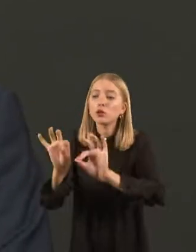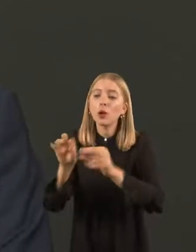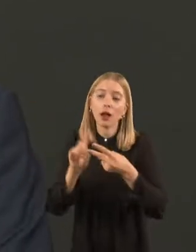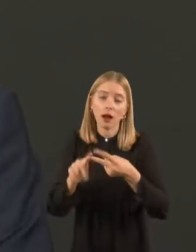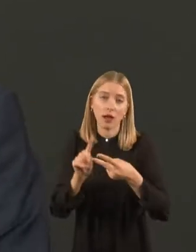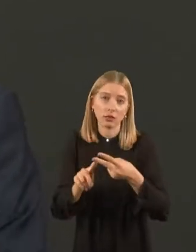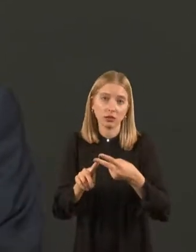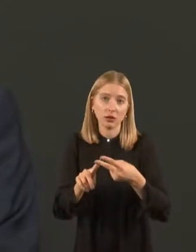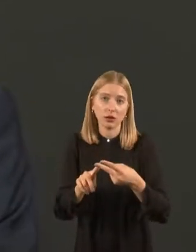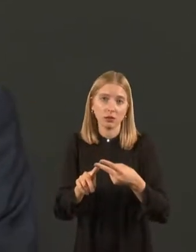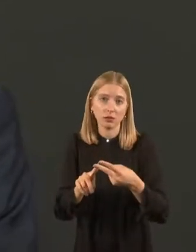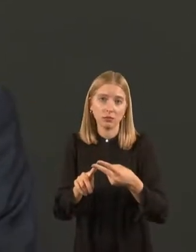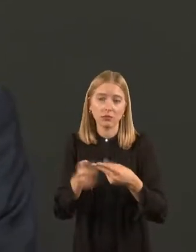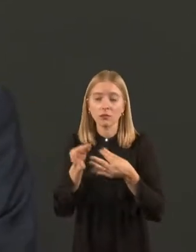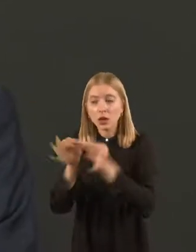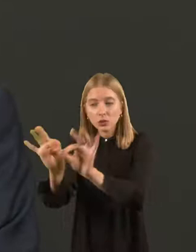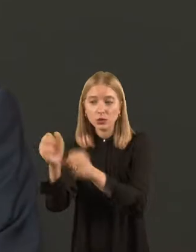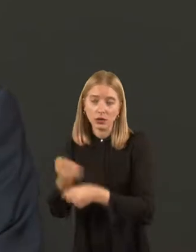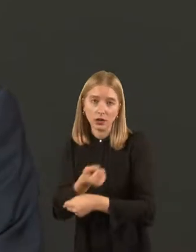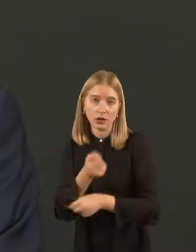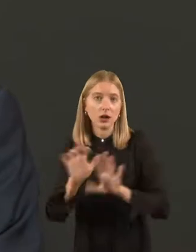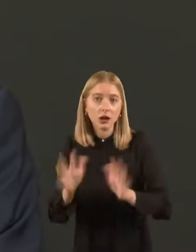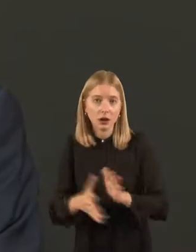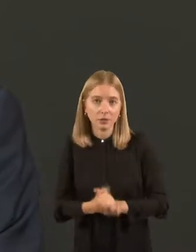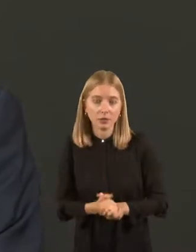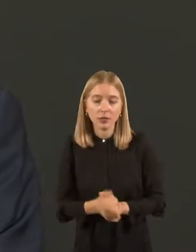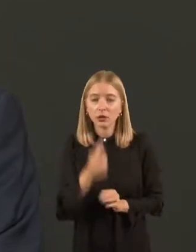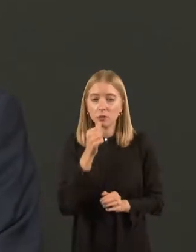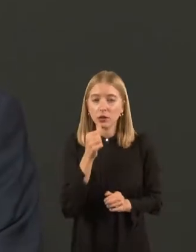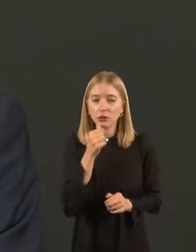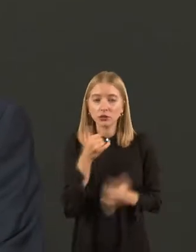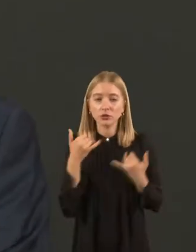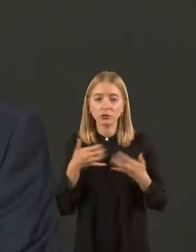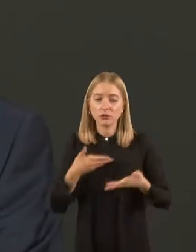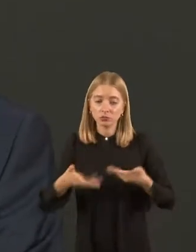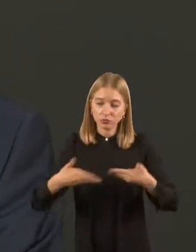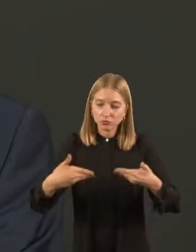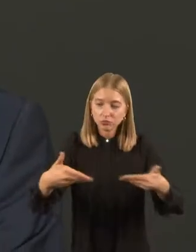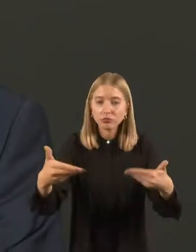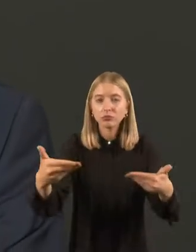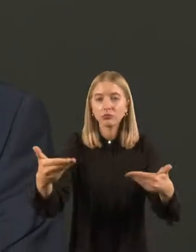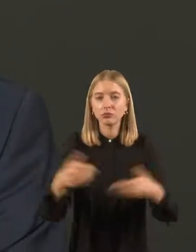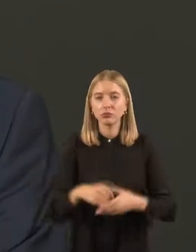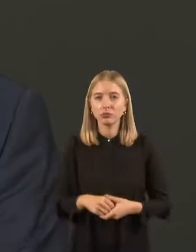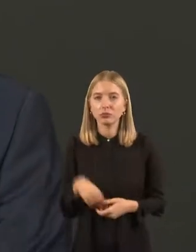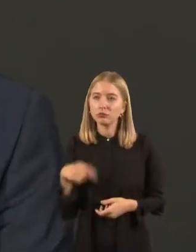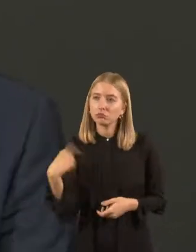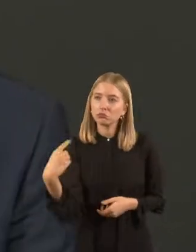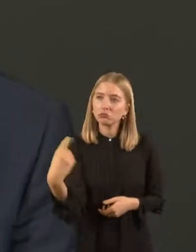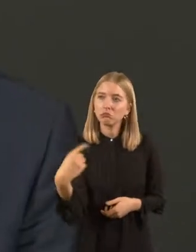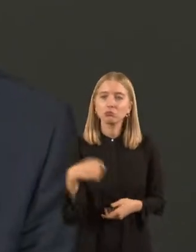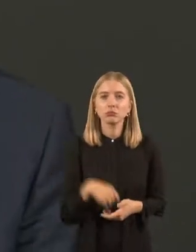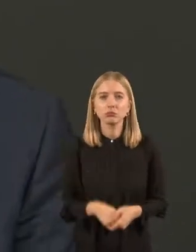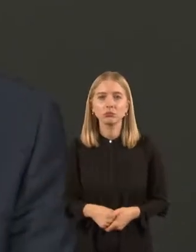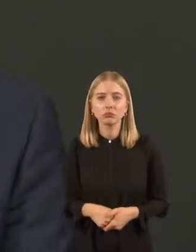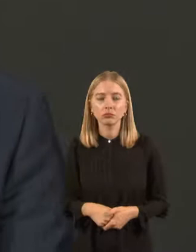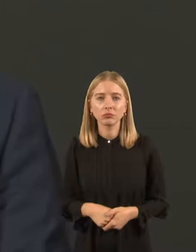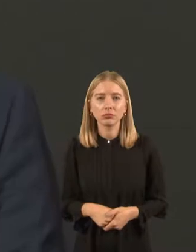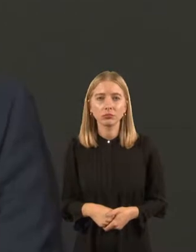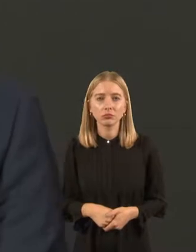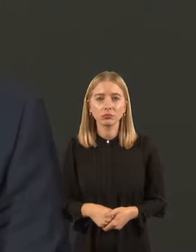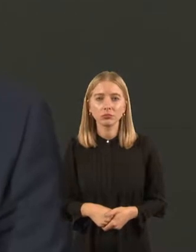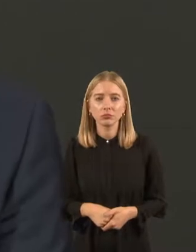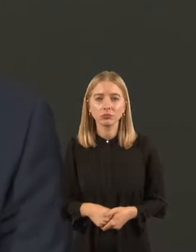this is not should not be a forced goal. We need to offer alternatives. Well, one of the ways would be